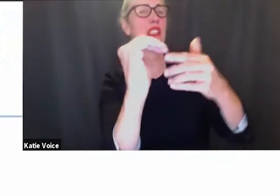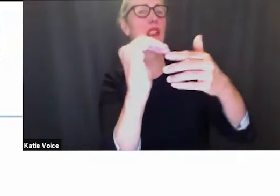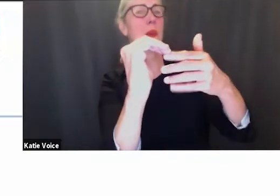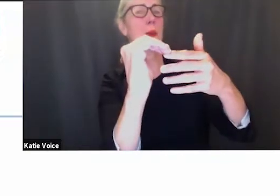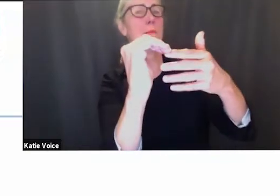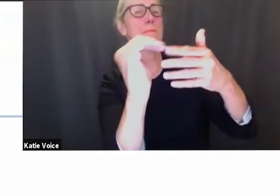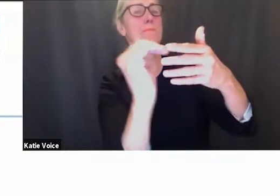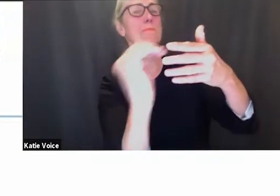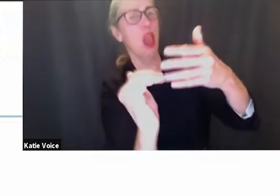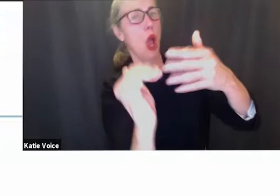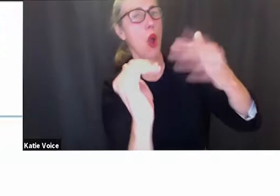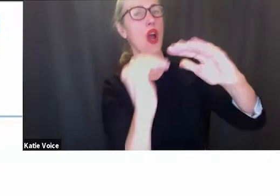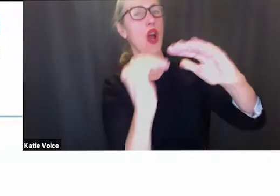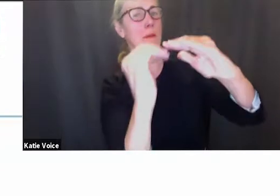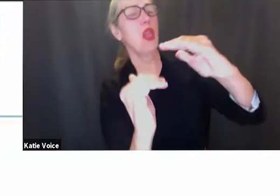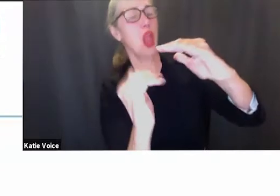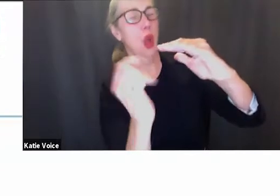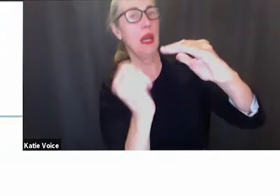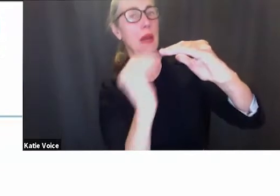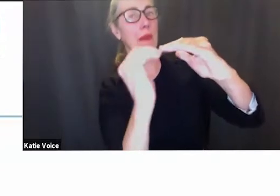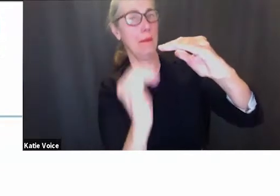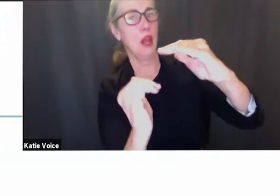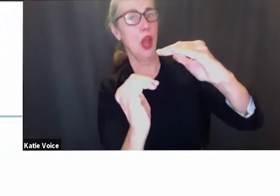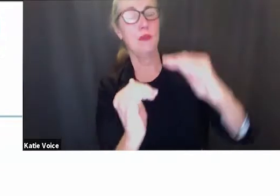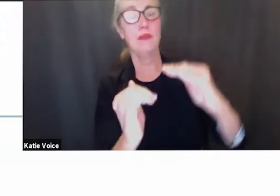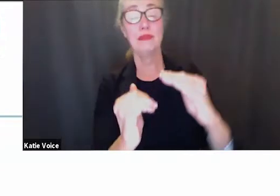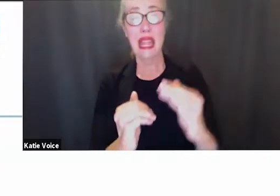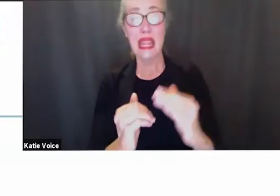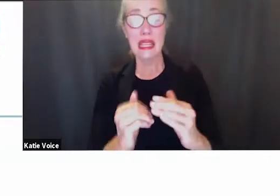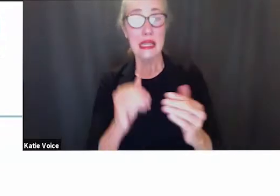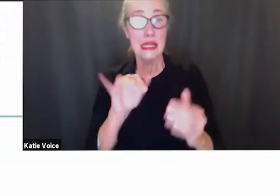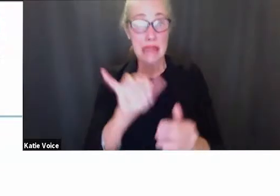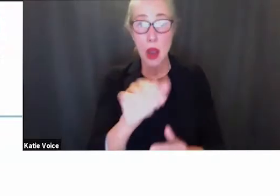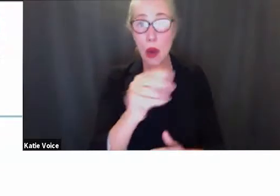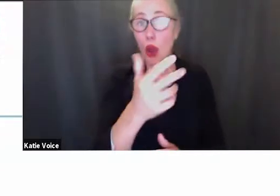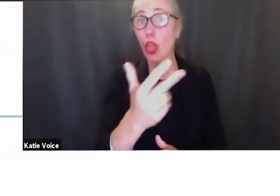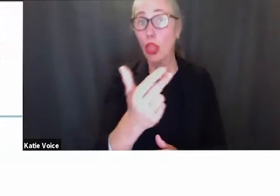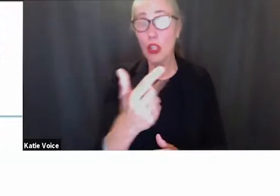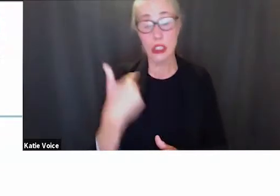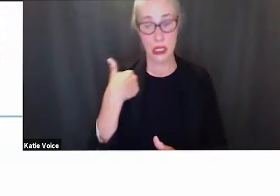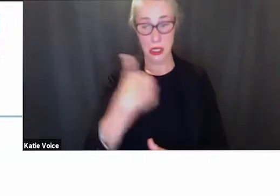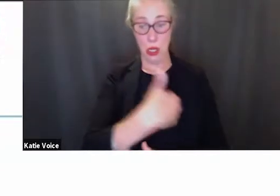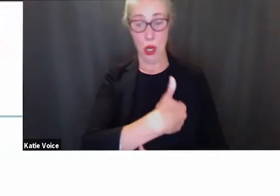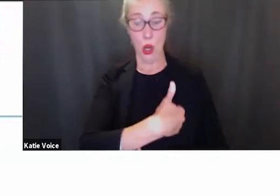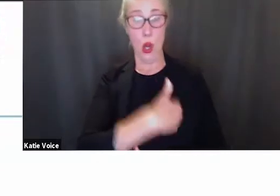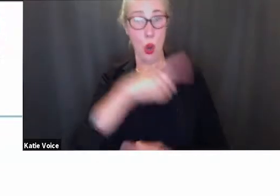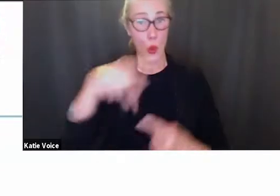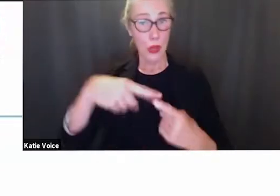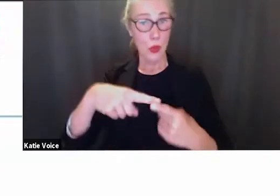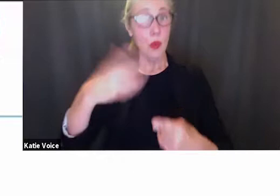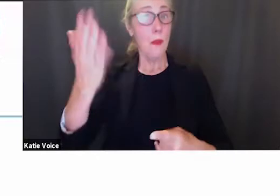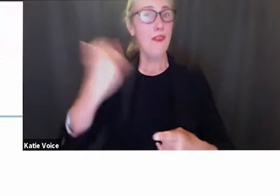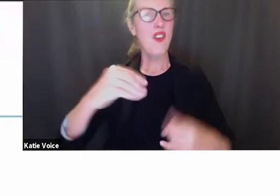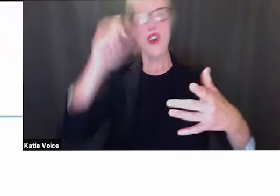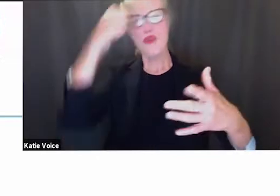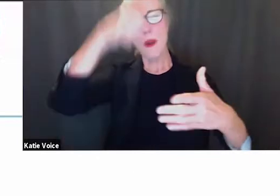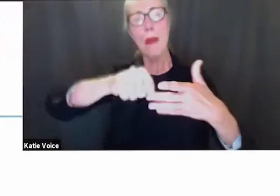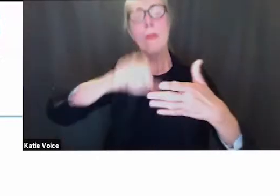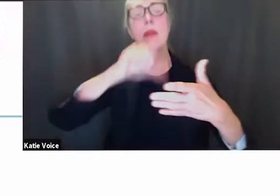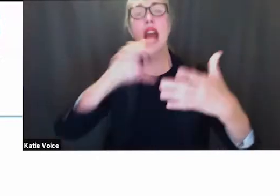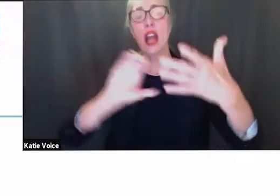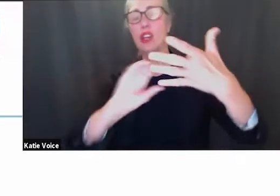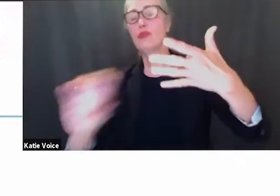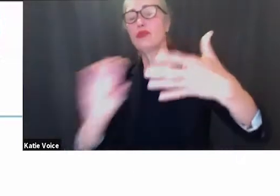the county. Now, I do want to say 13 is where we were when we were in the orange and